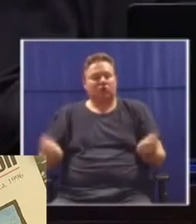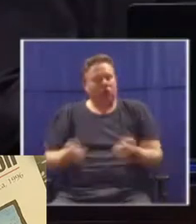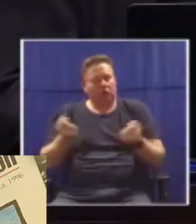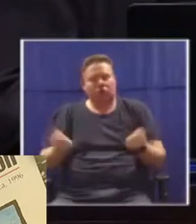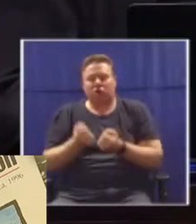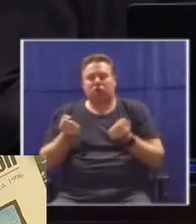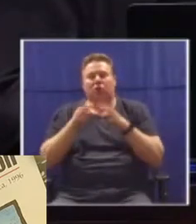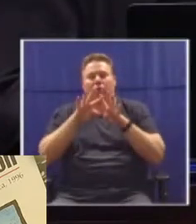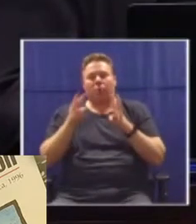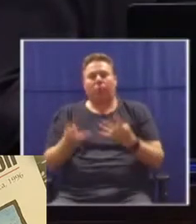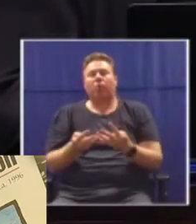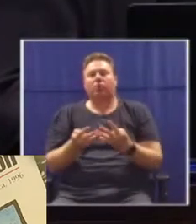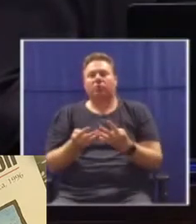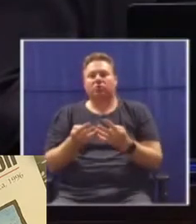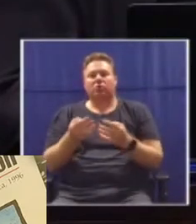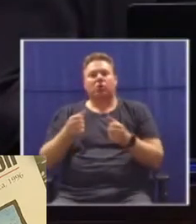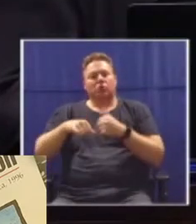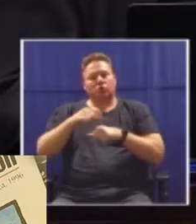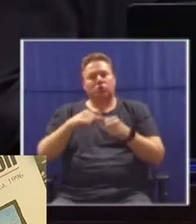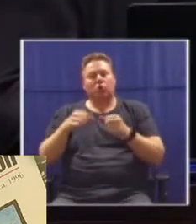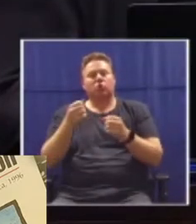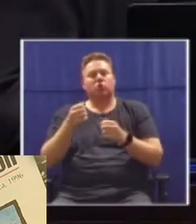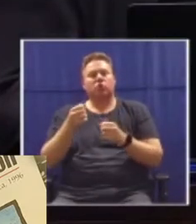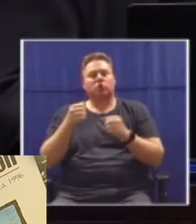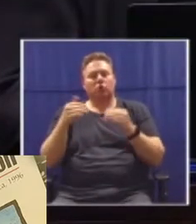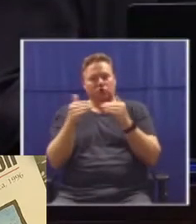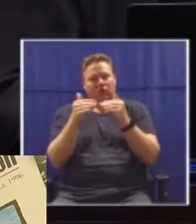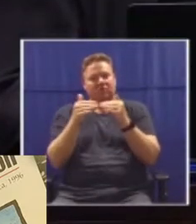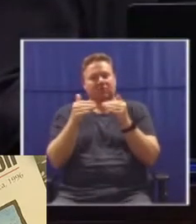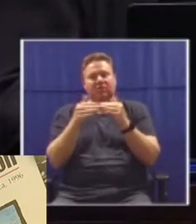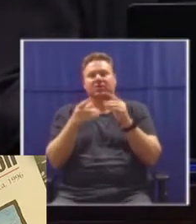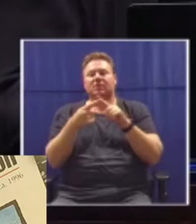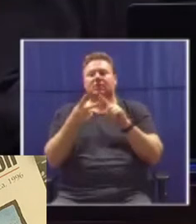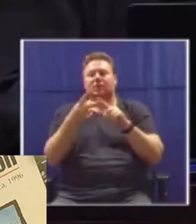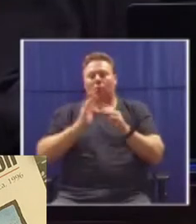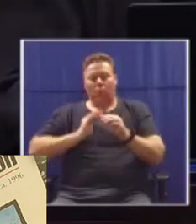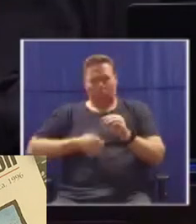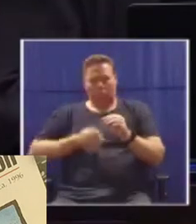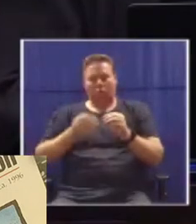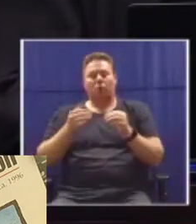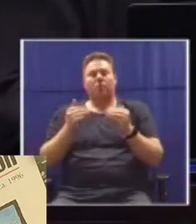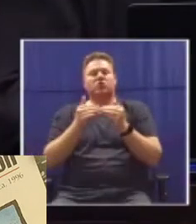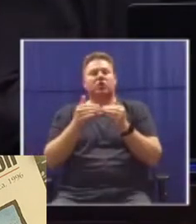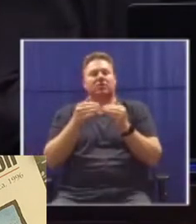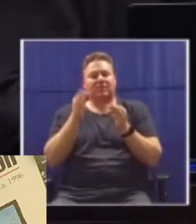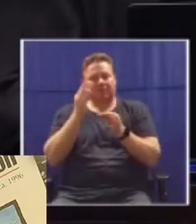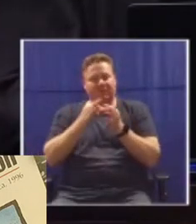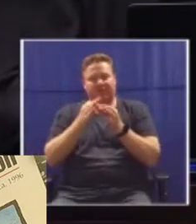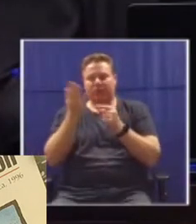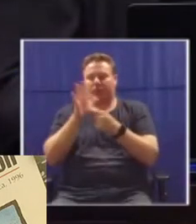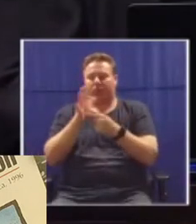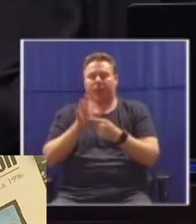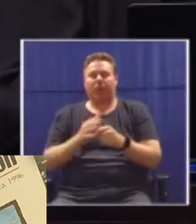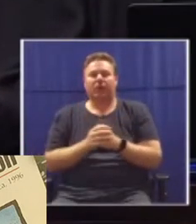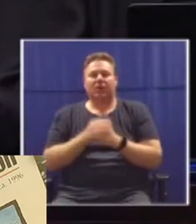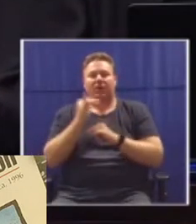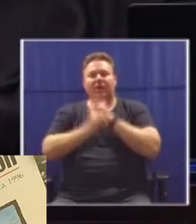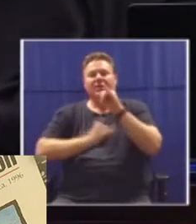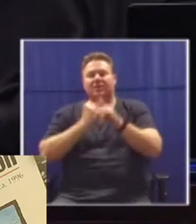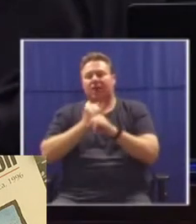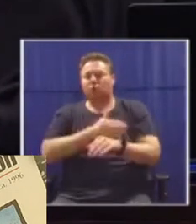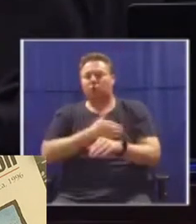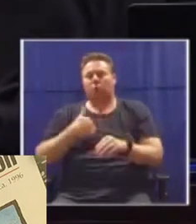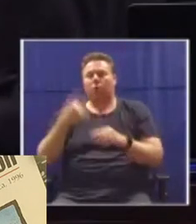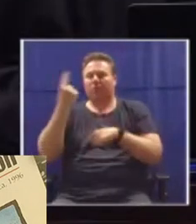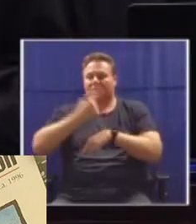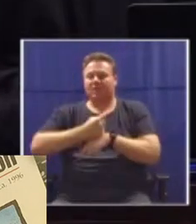world advocating for social justice generally and women's justice specifically. The global outlook of International Women's Day, as